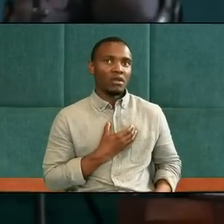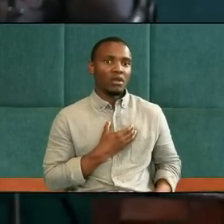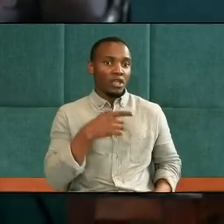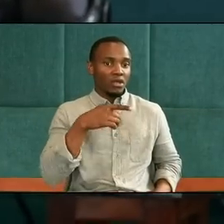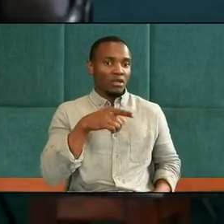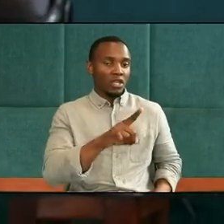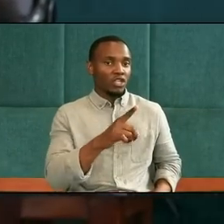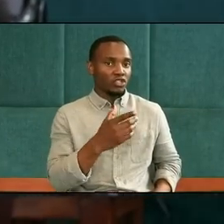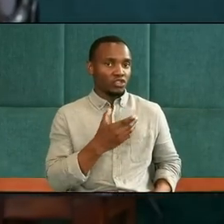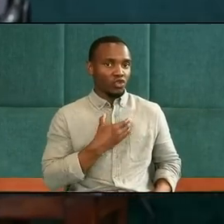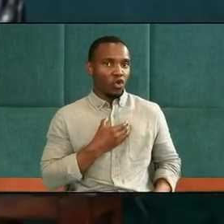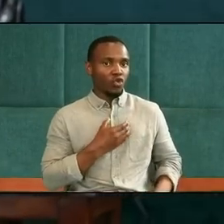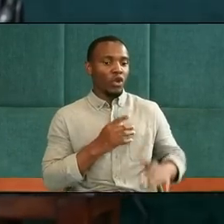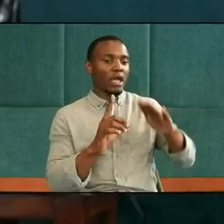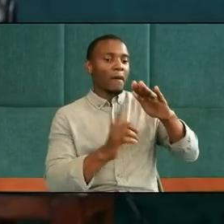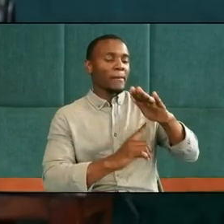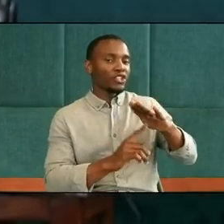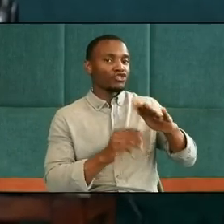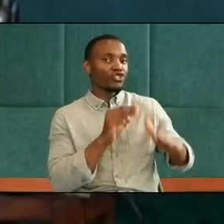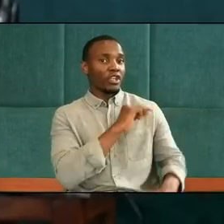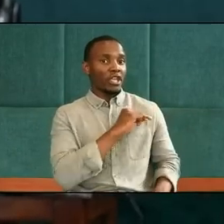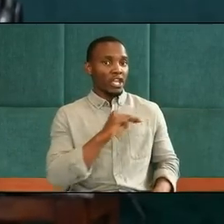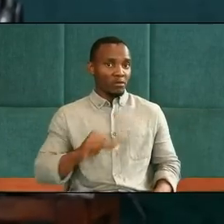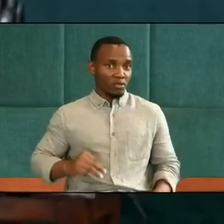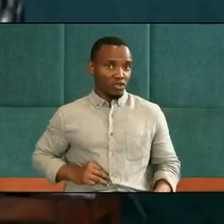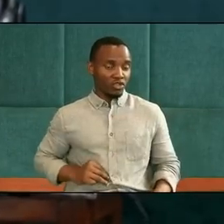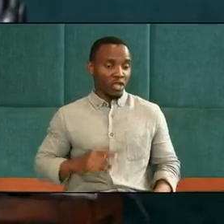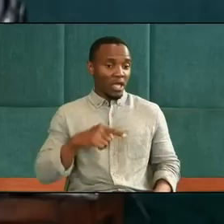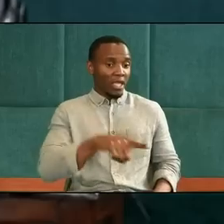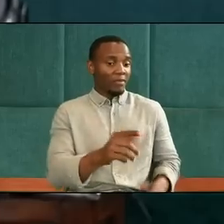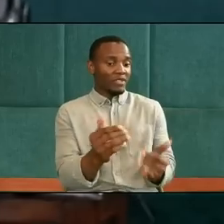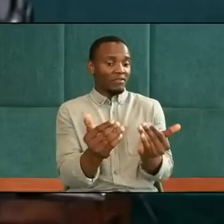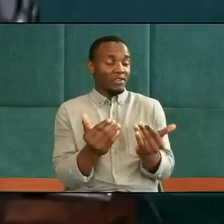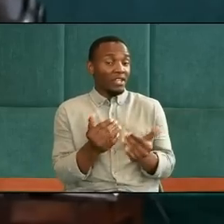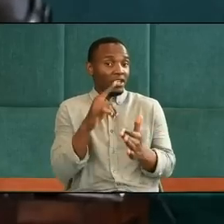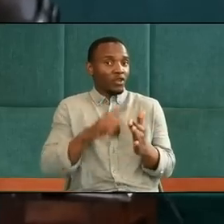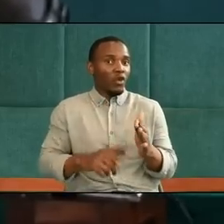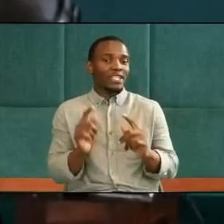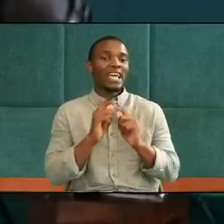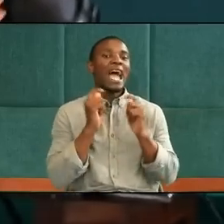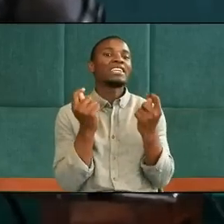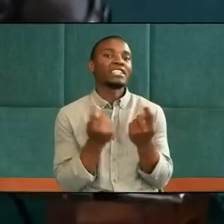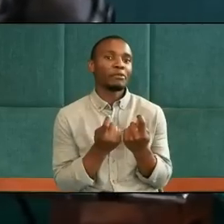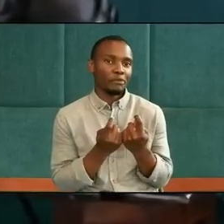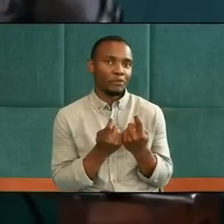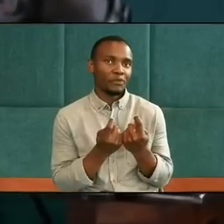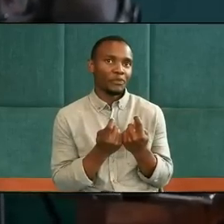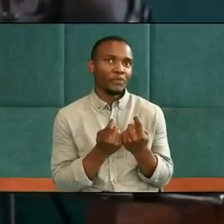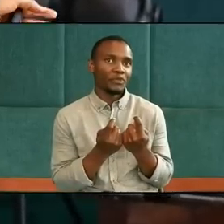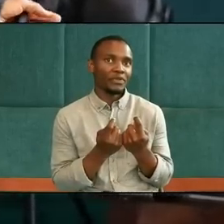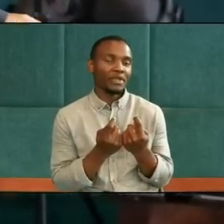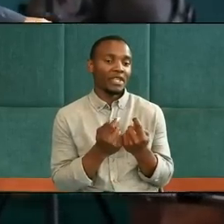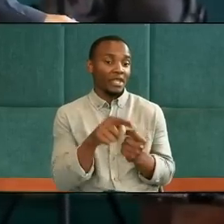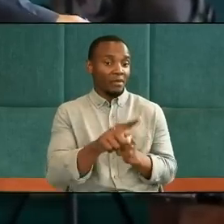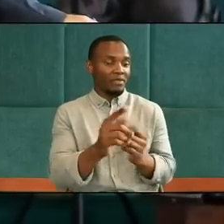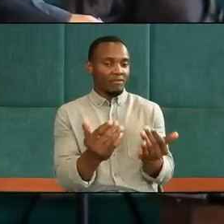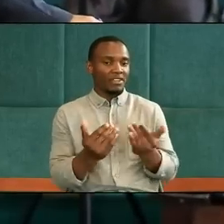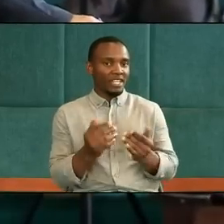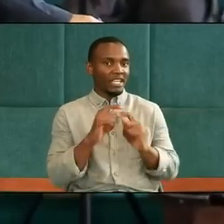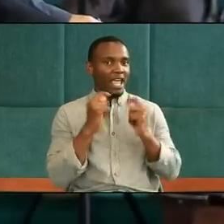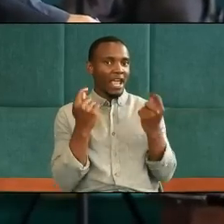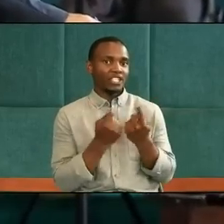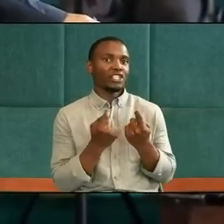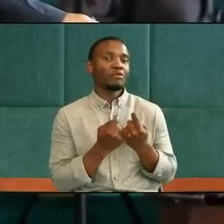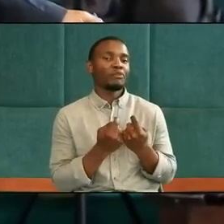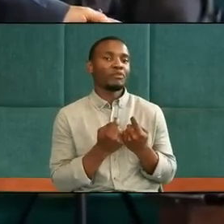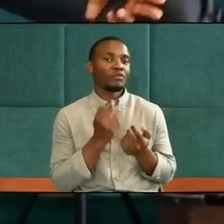ministry, mission, he needed a team around him. Is the church still with